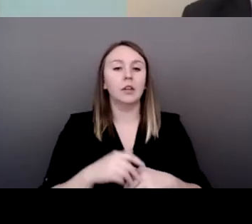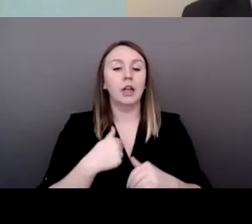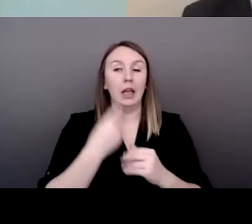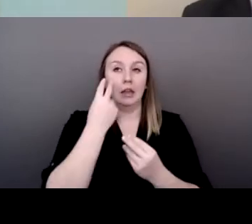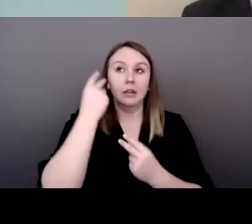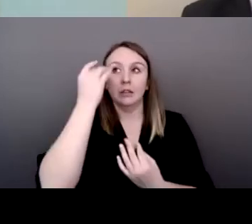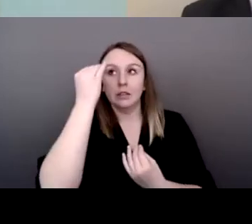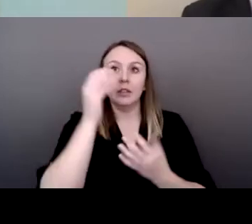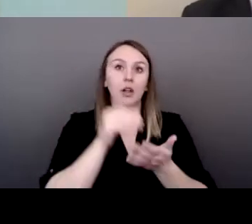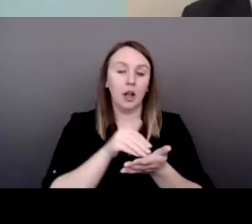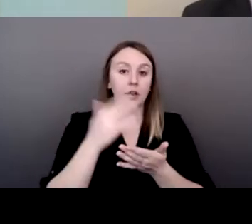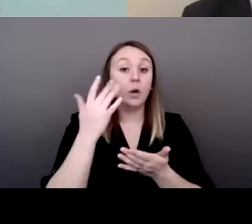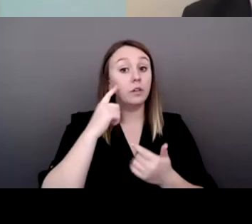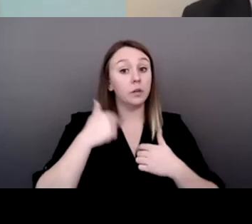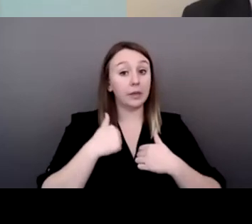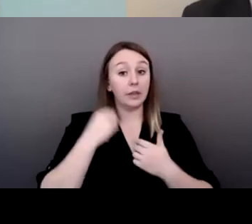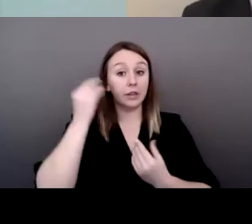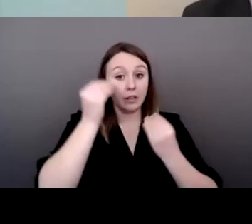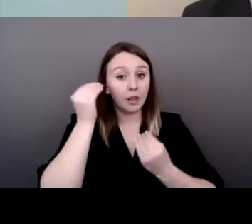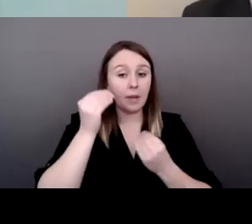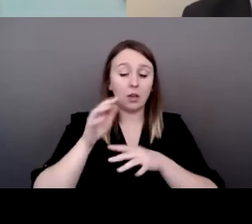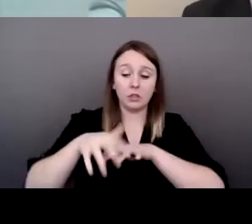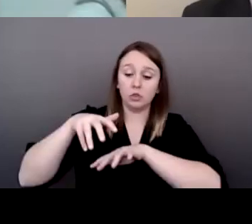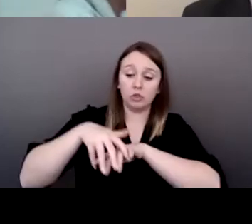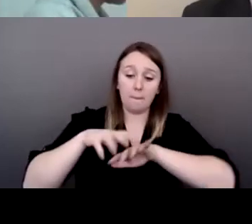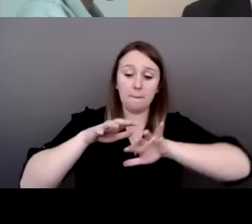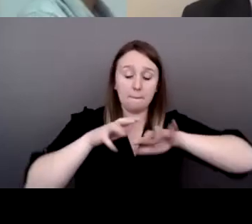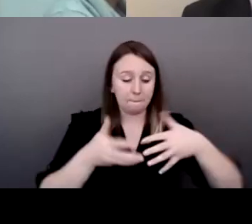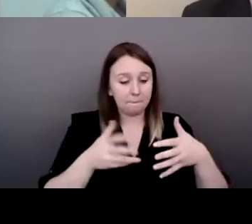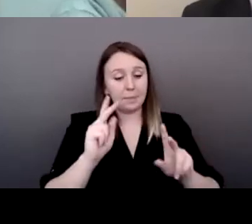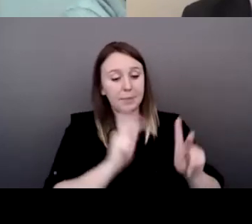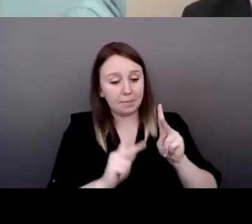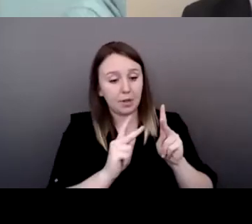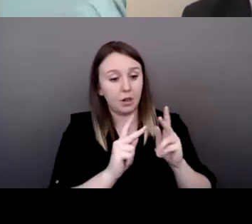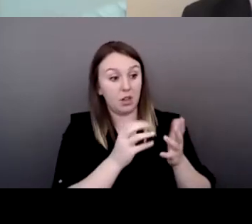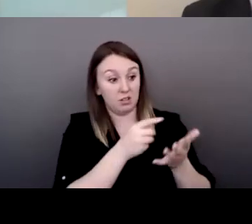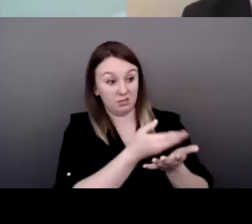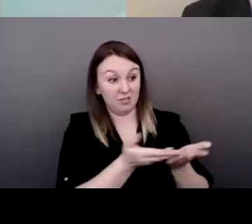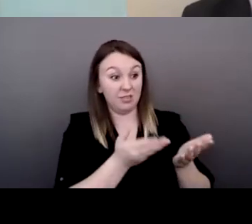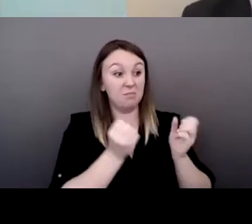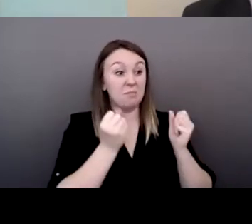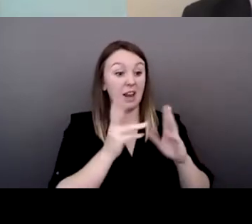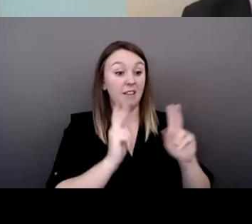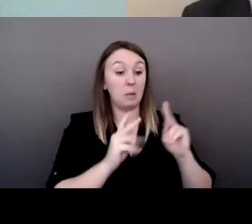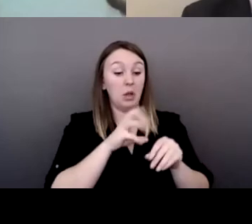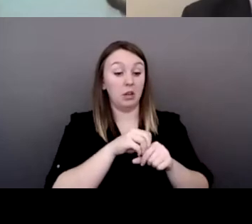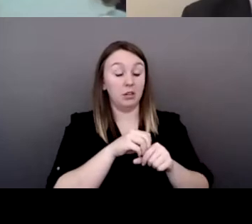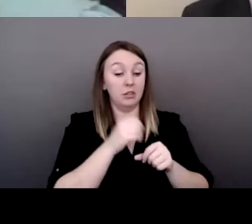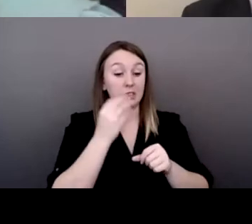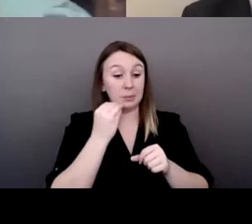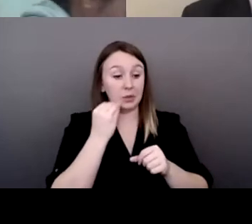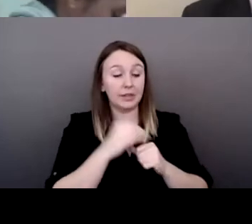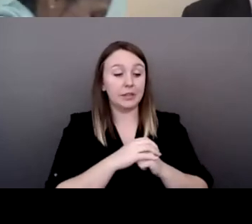me, when I think about our tribal people and, you know, what many of the folks in our community have been through, I feel